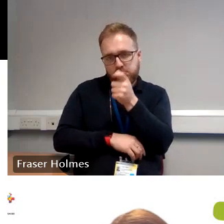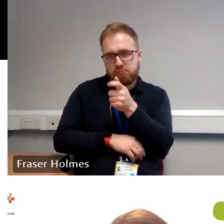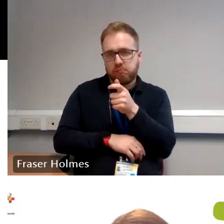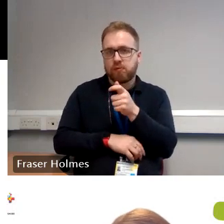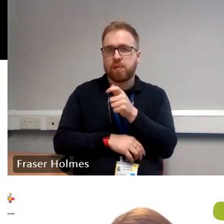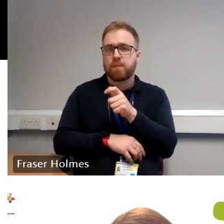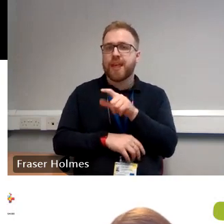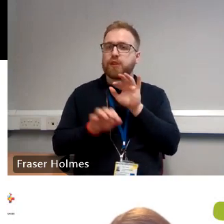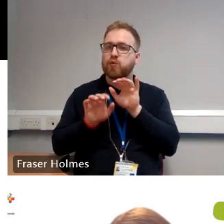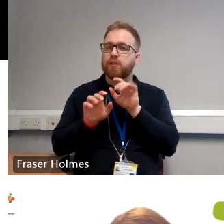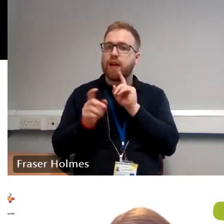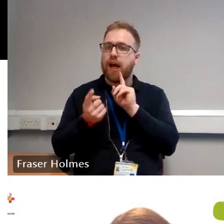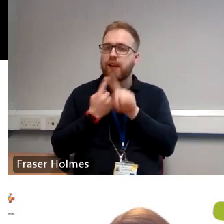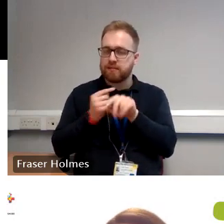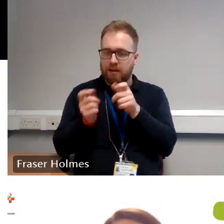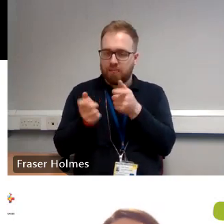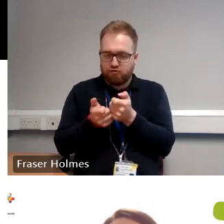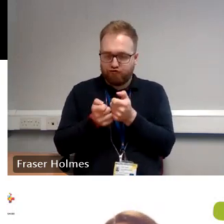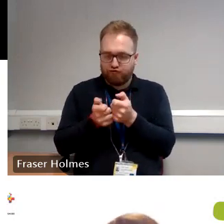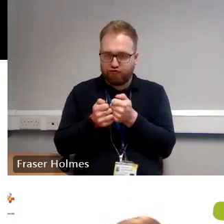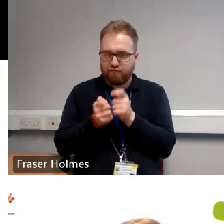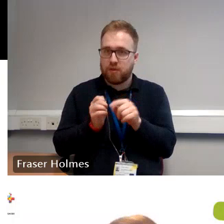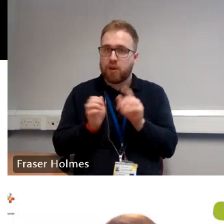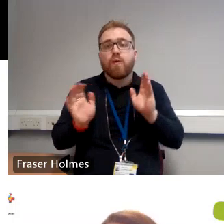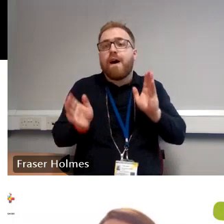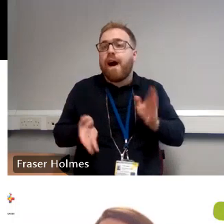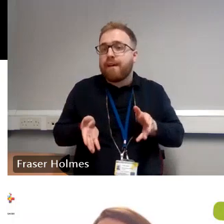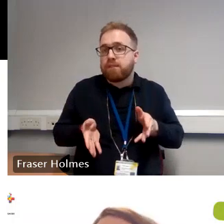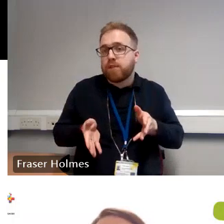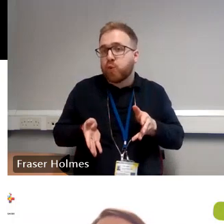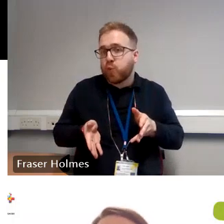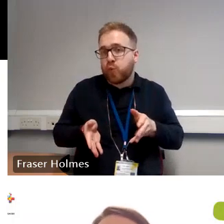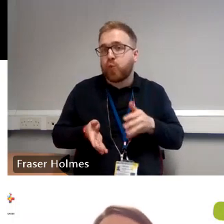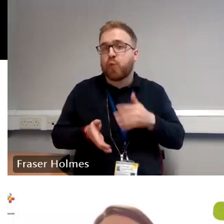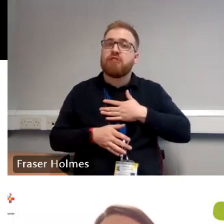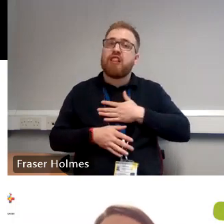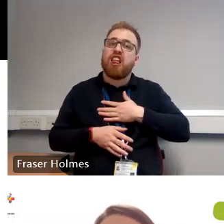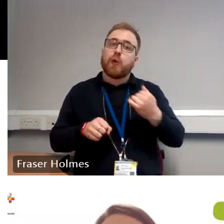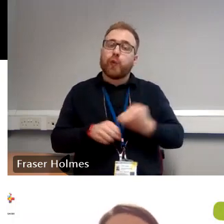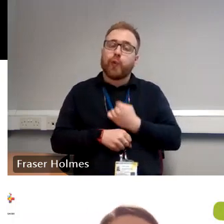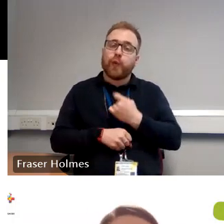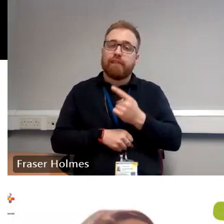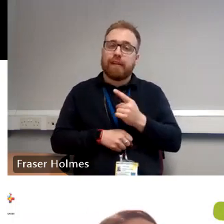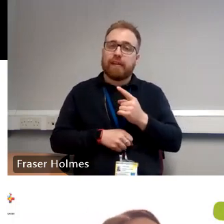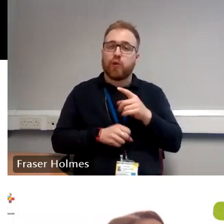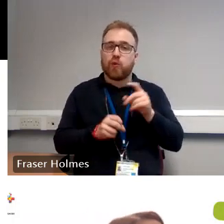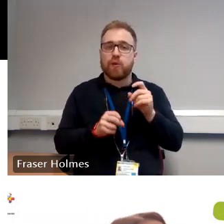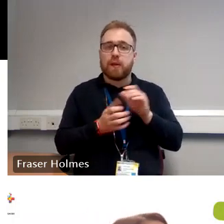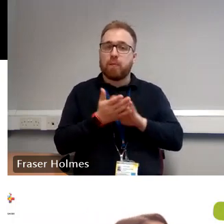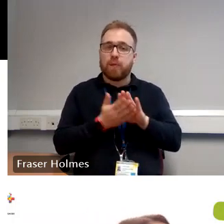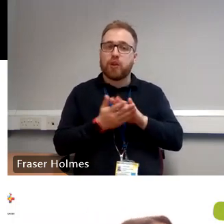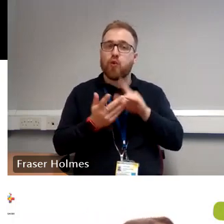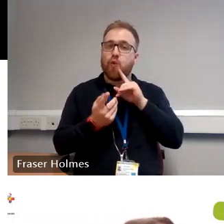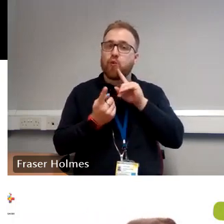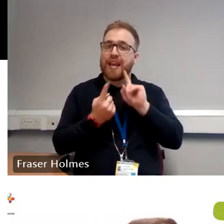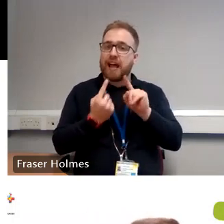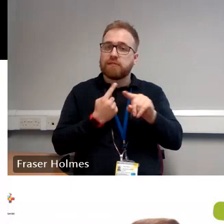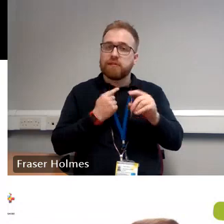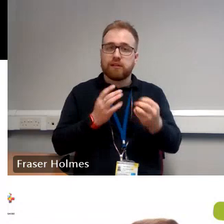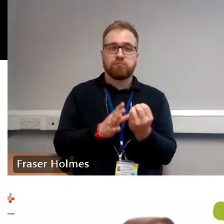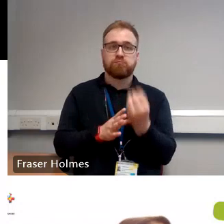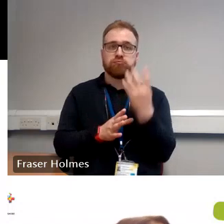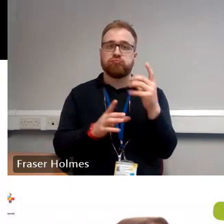in your response. You don't have to do that. We just like to do that because it's a system where answers come up on